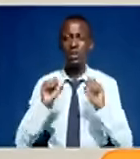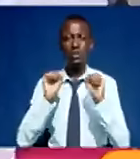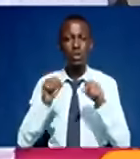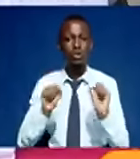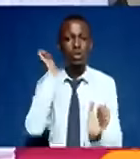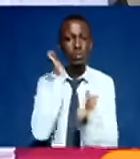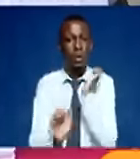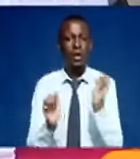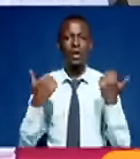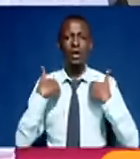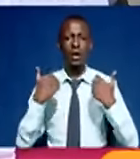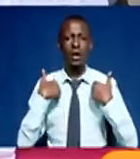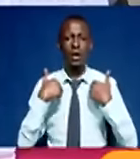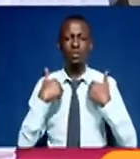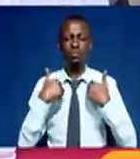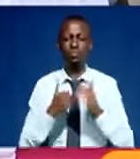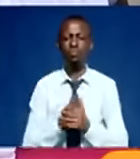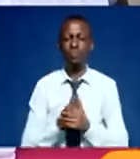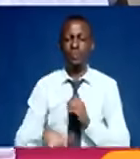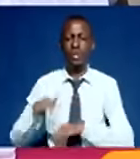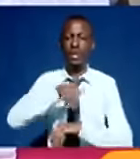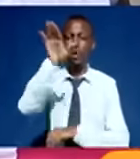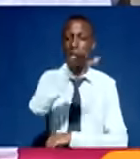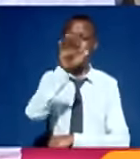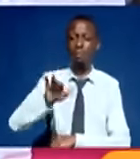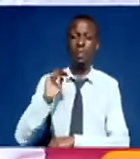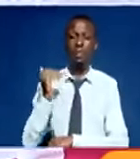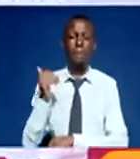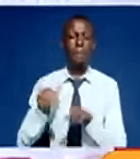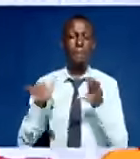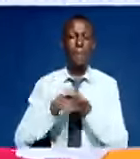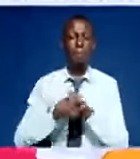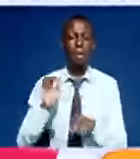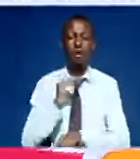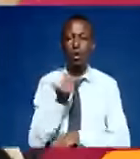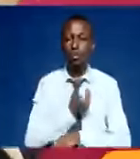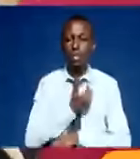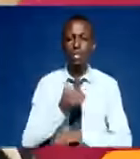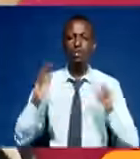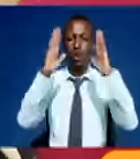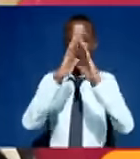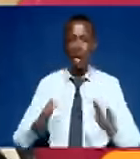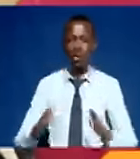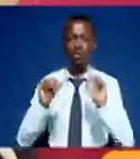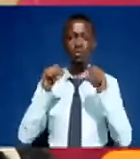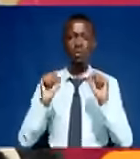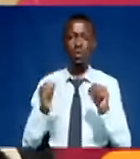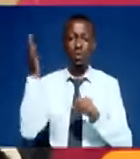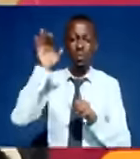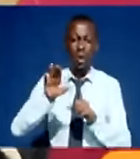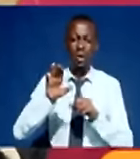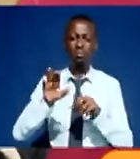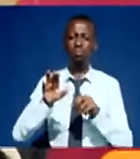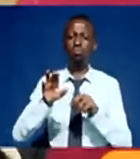penalty. Members of the National Assembly's Committee on Housing and Urban Planning are expected to retreat to write a report after completing